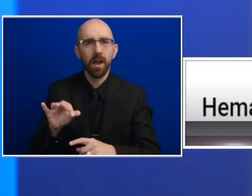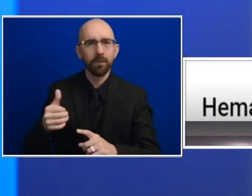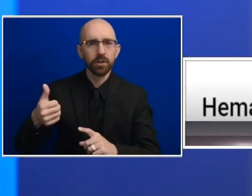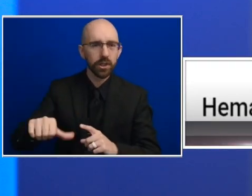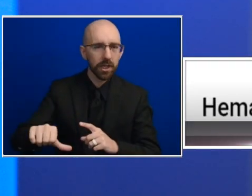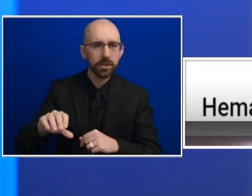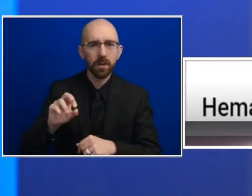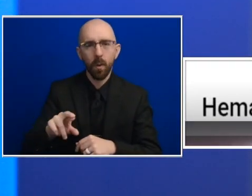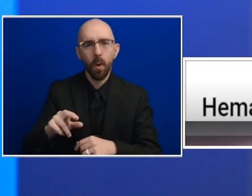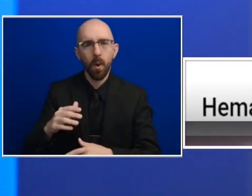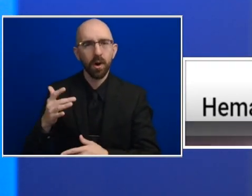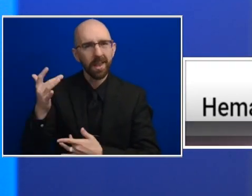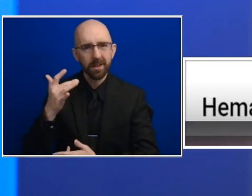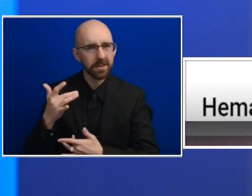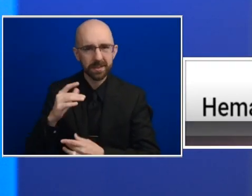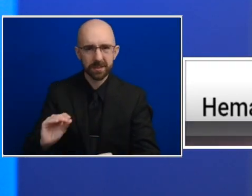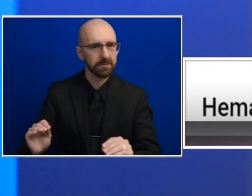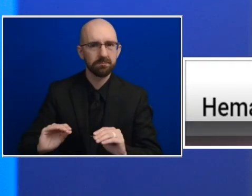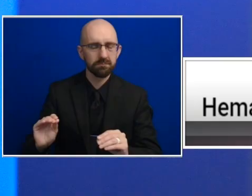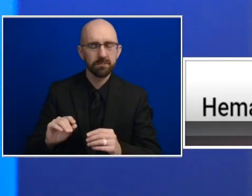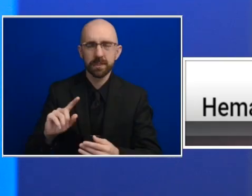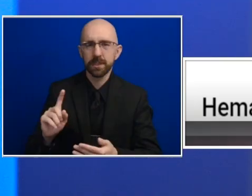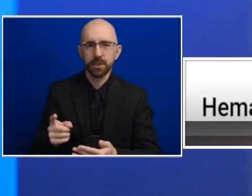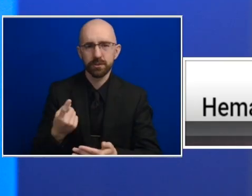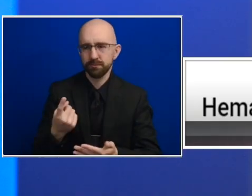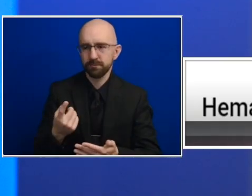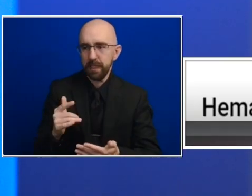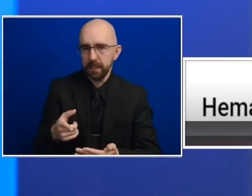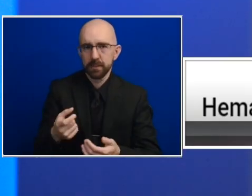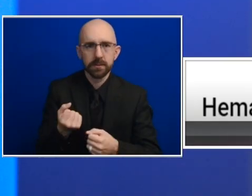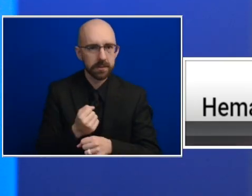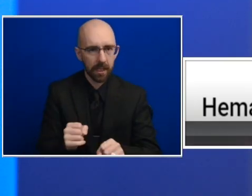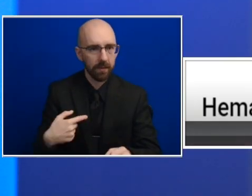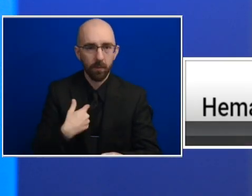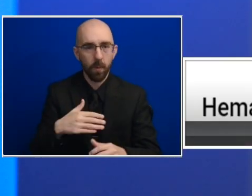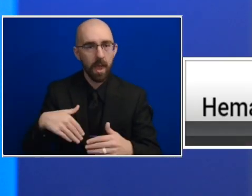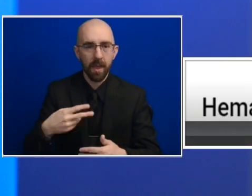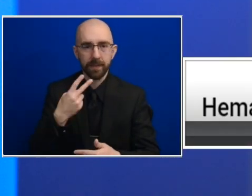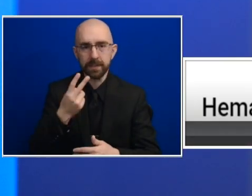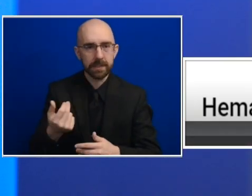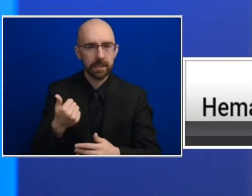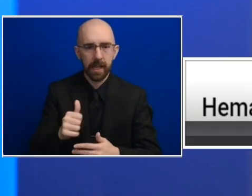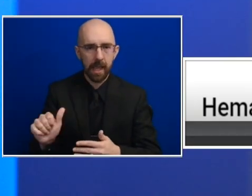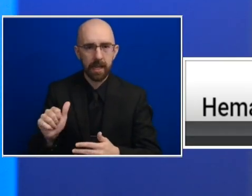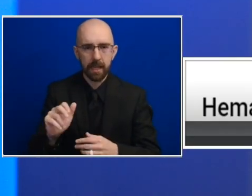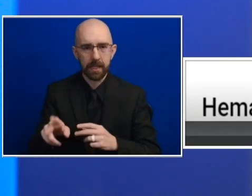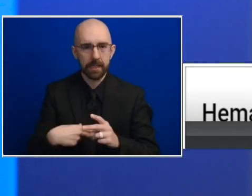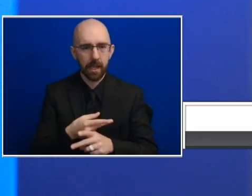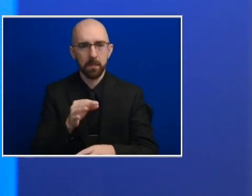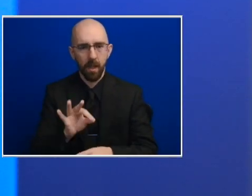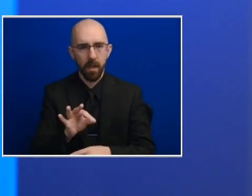illness. It's quite safe, and we haven't seen any such side effects.